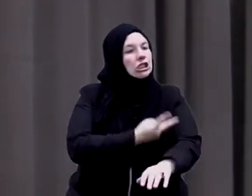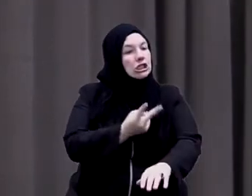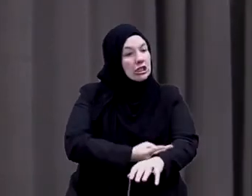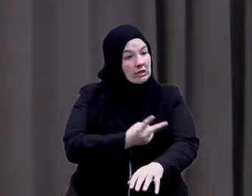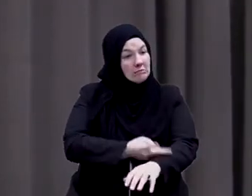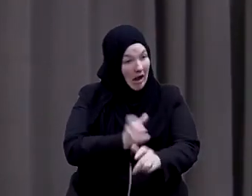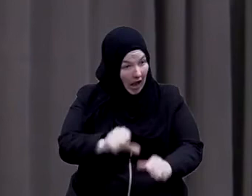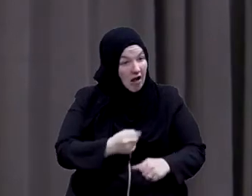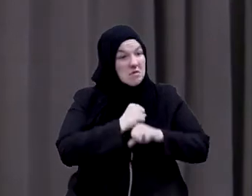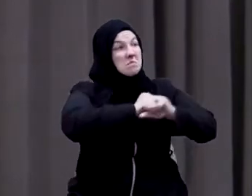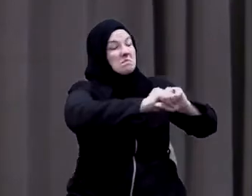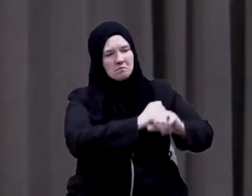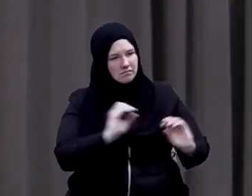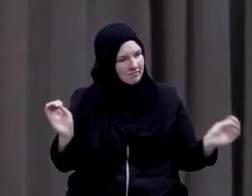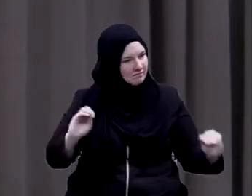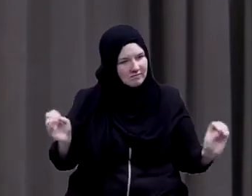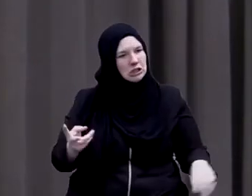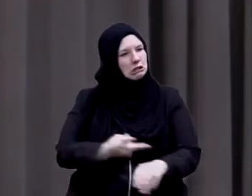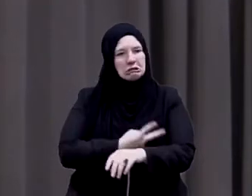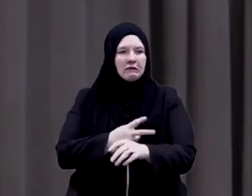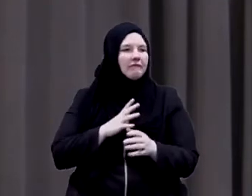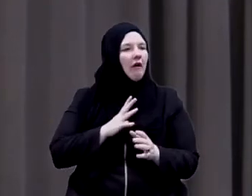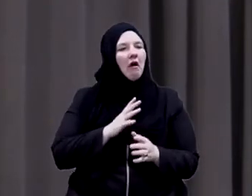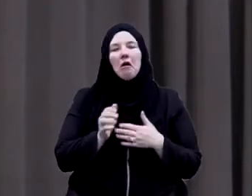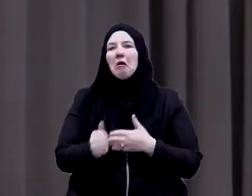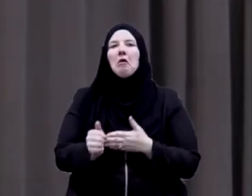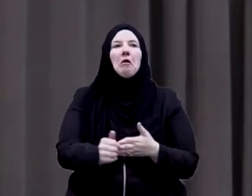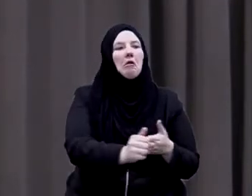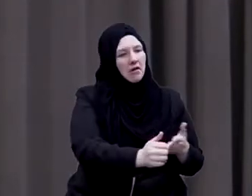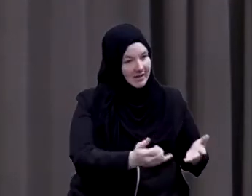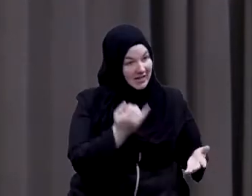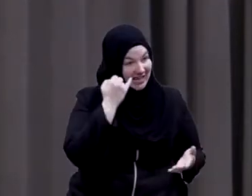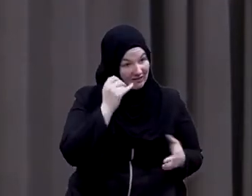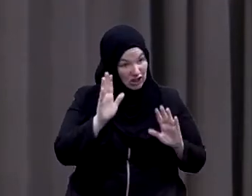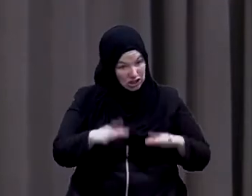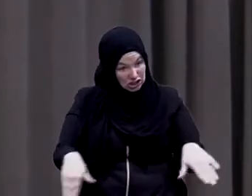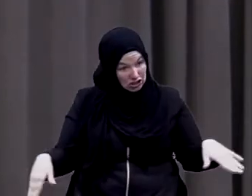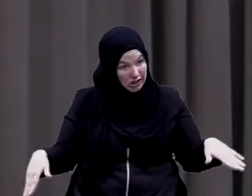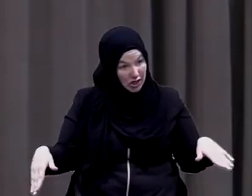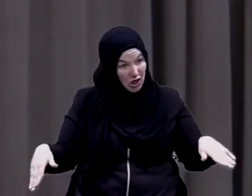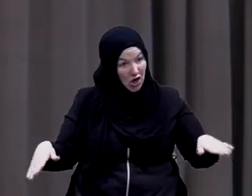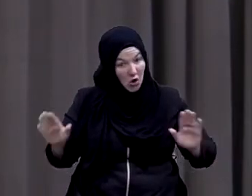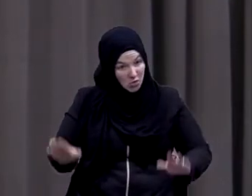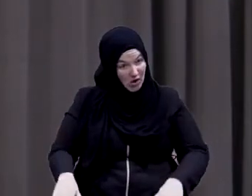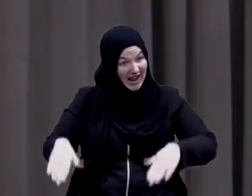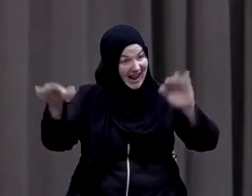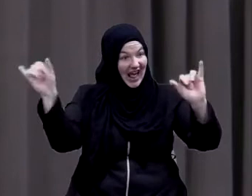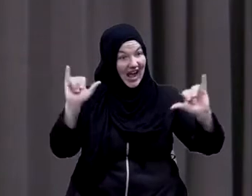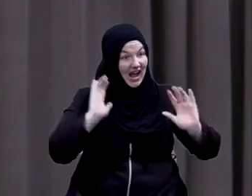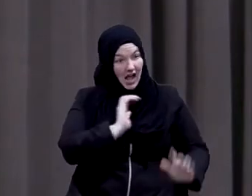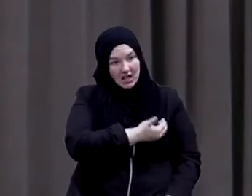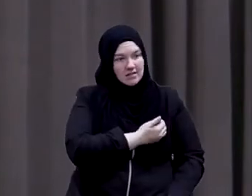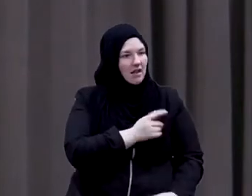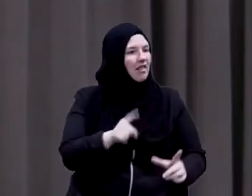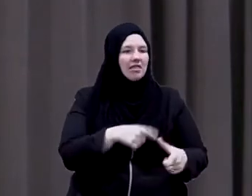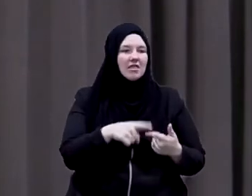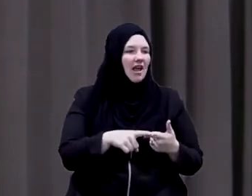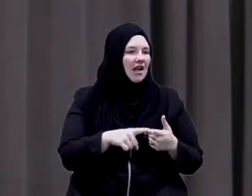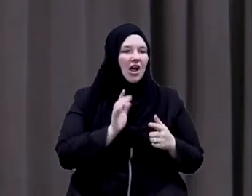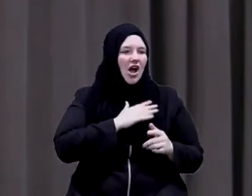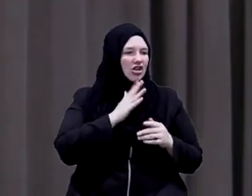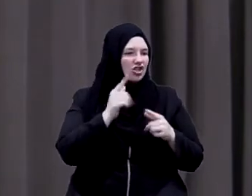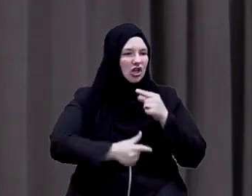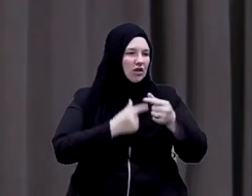anything. And if our children are raised to be like us, there is no great generation to talk